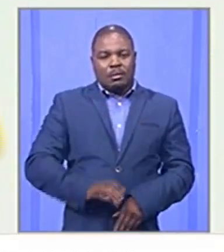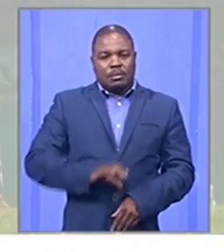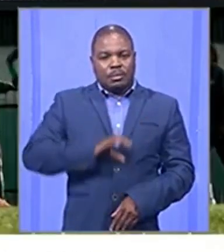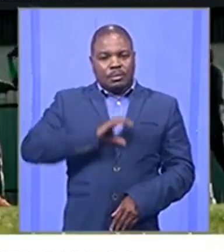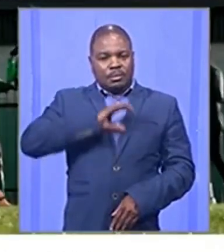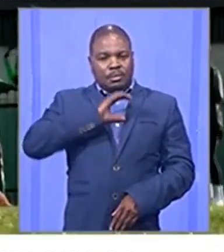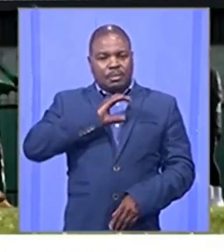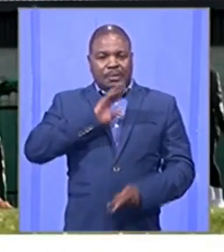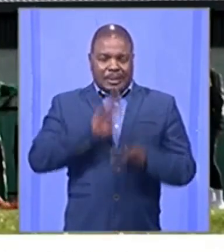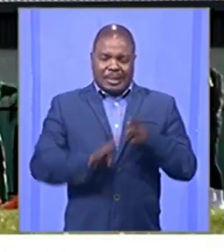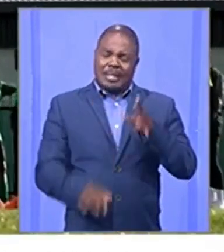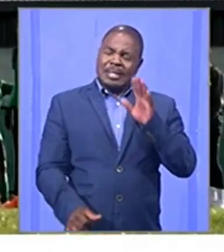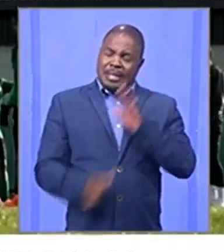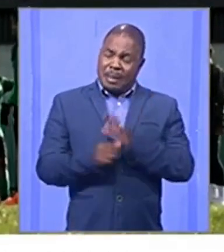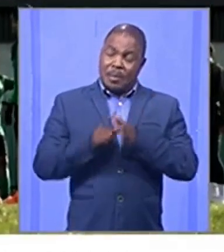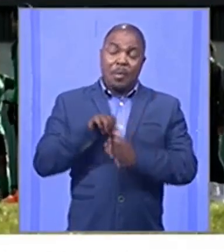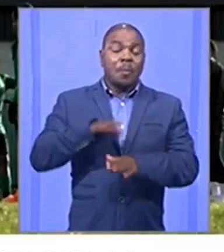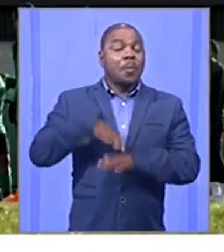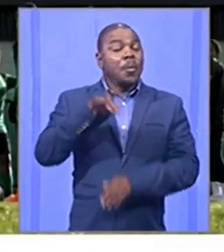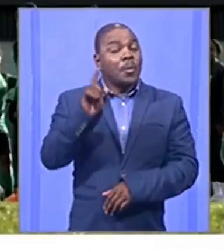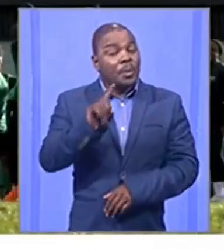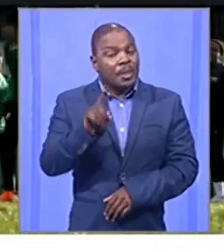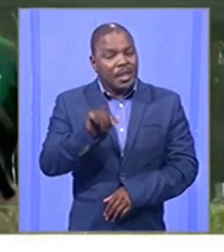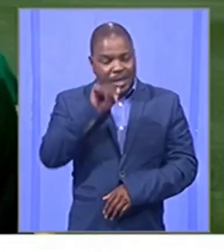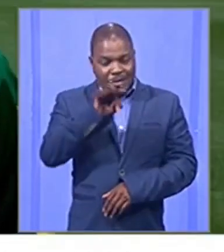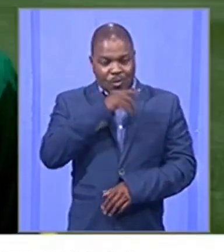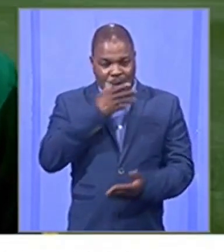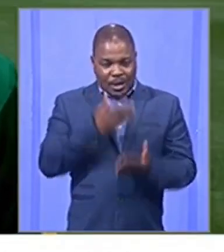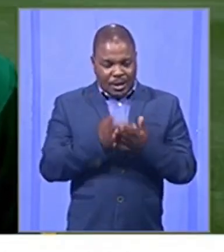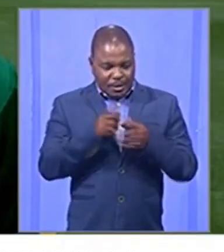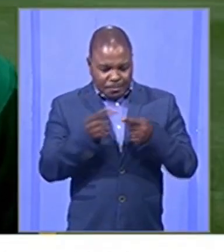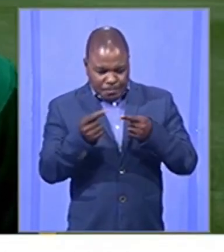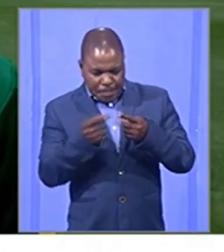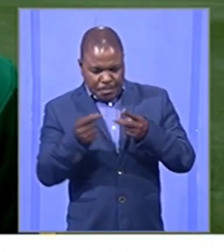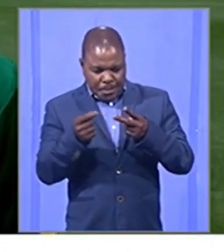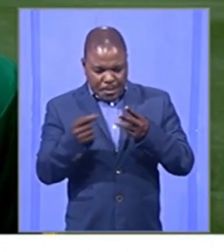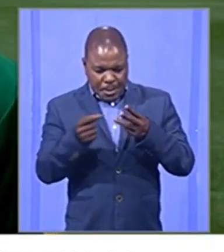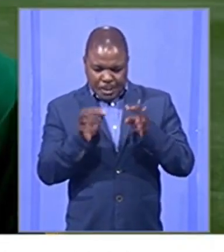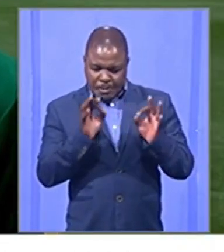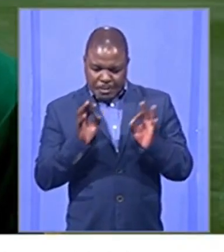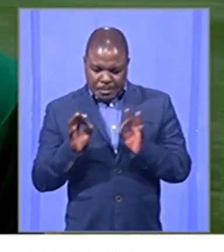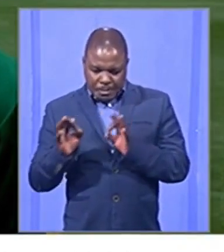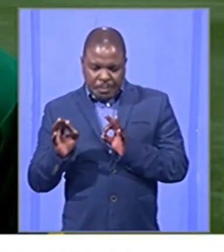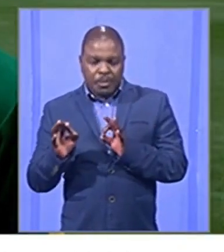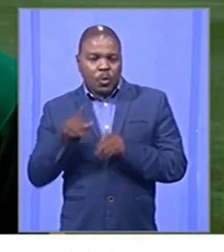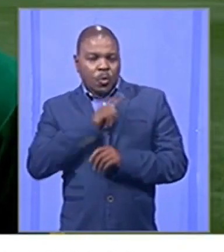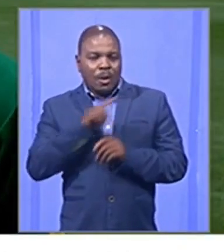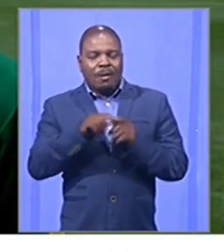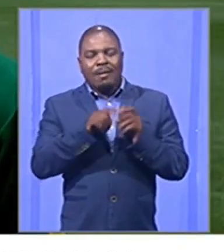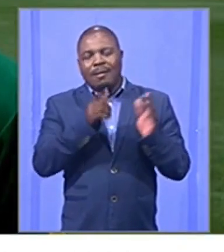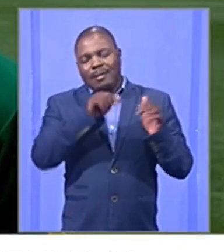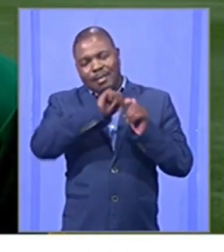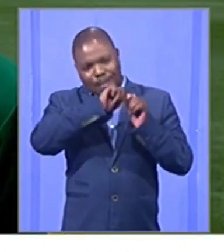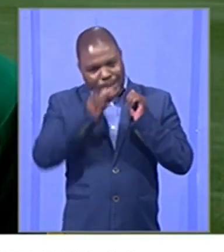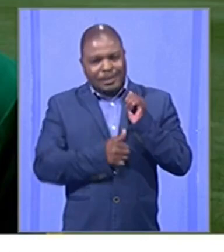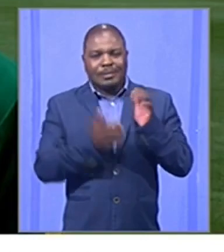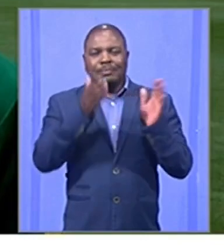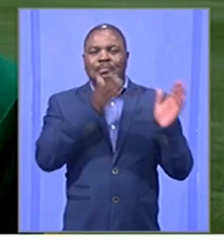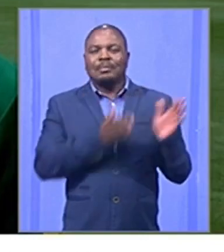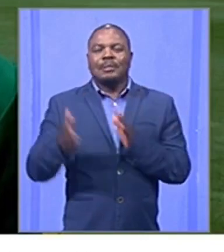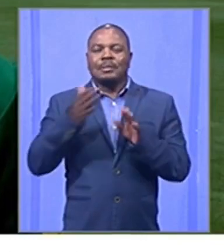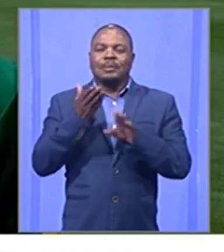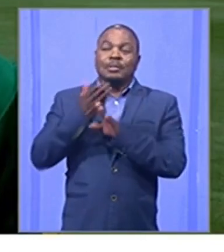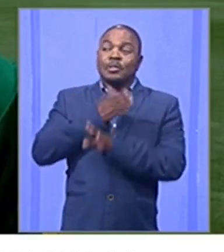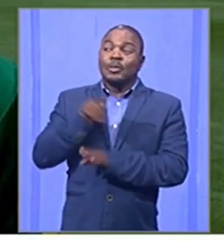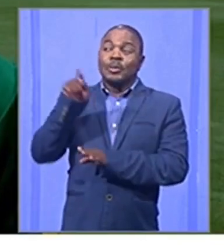think it's going to be even more important for crossing the T's, dotting the I's, because it's the last preparation game before the World Cup.